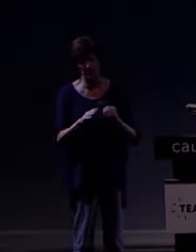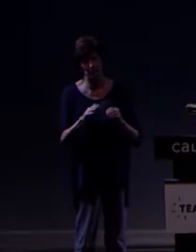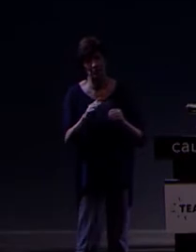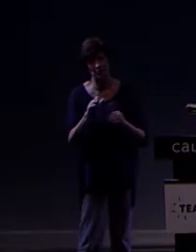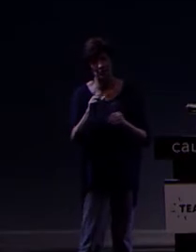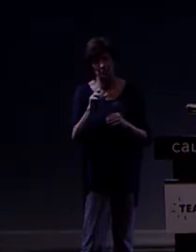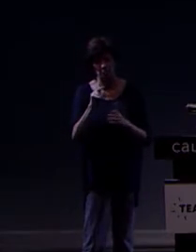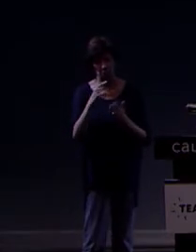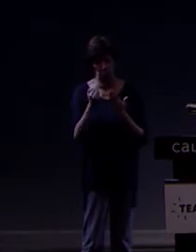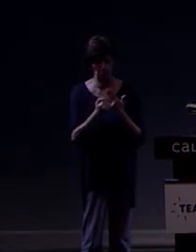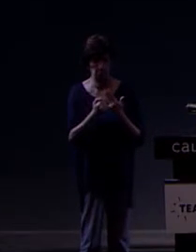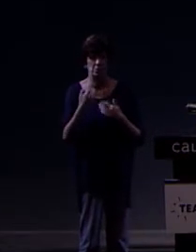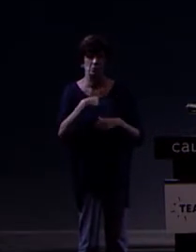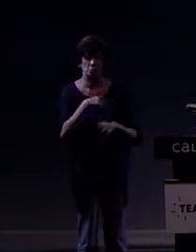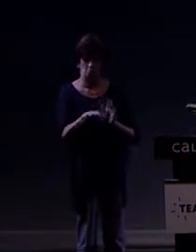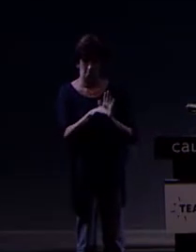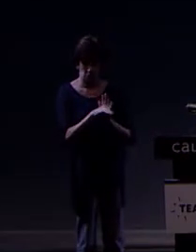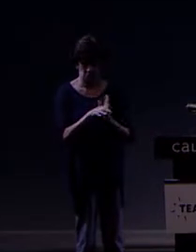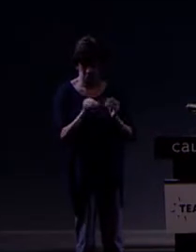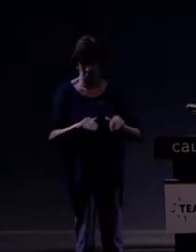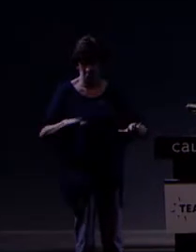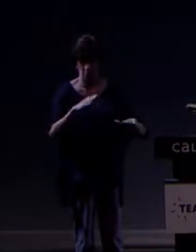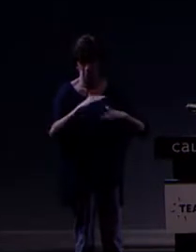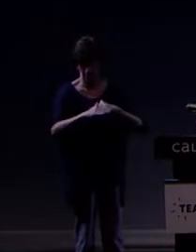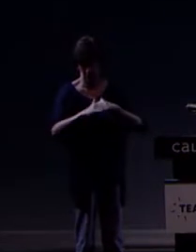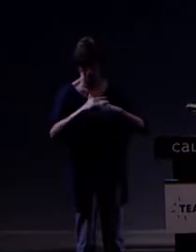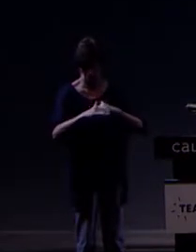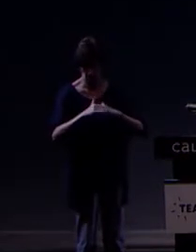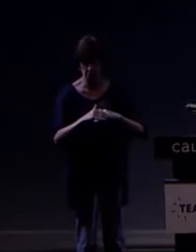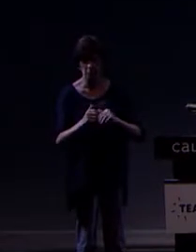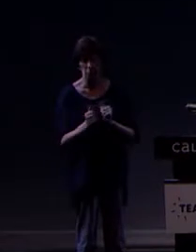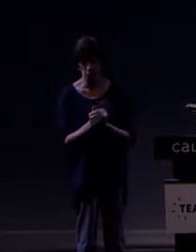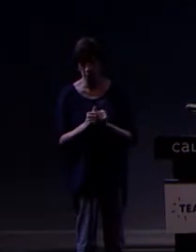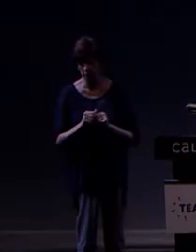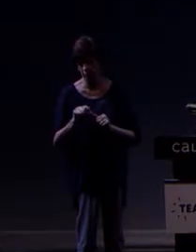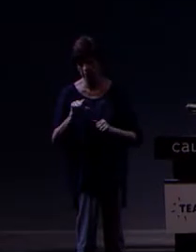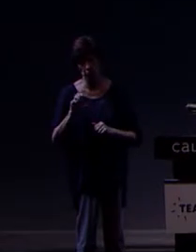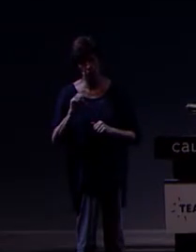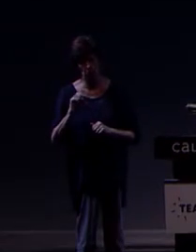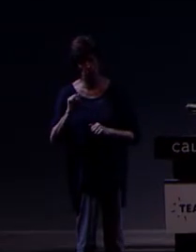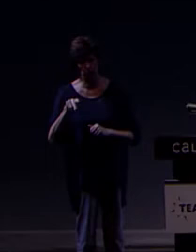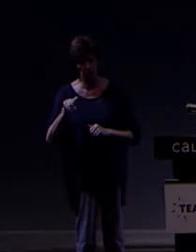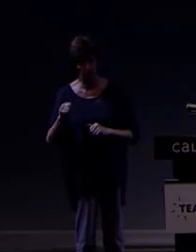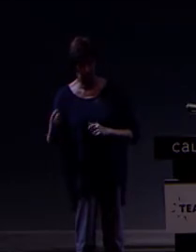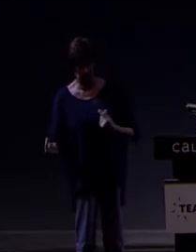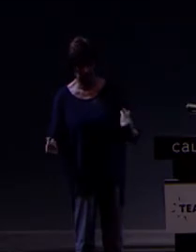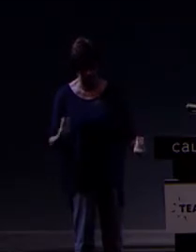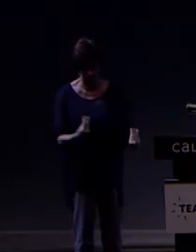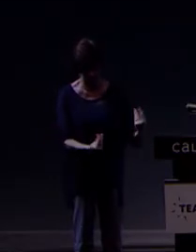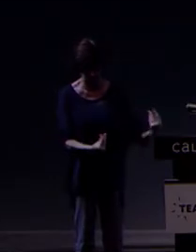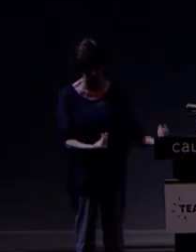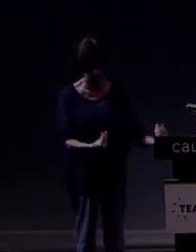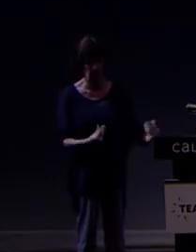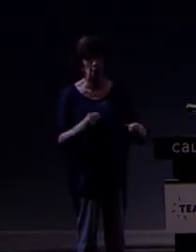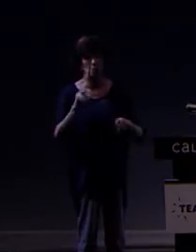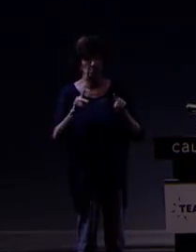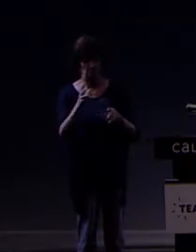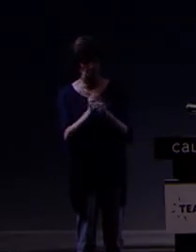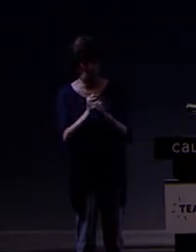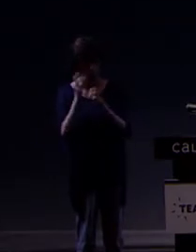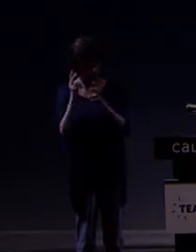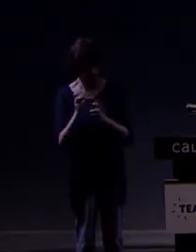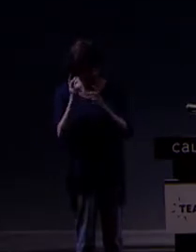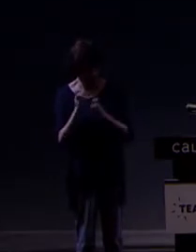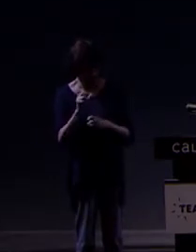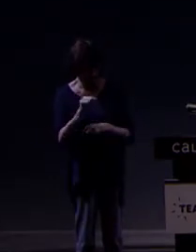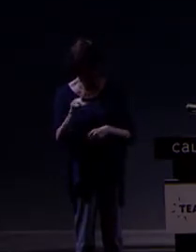chose a spot on Santa Monica on the beach. It was about 200 meters square, and people got the app, and